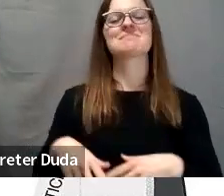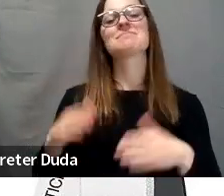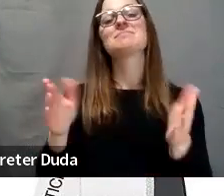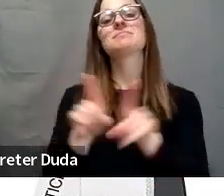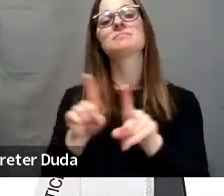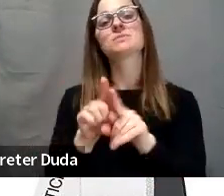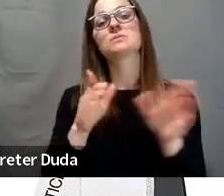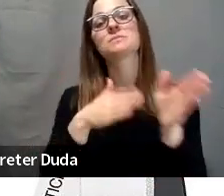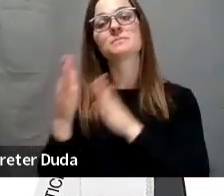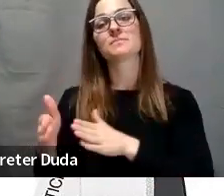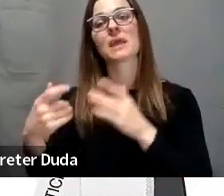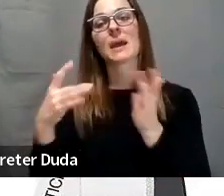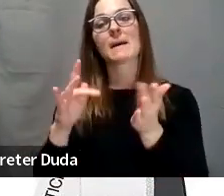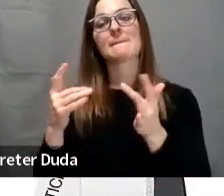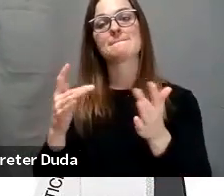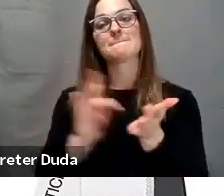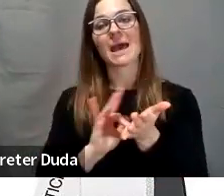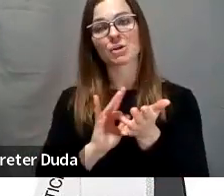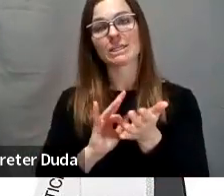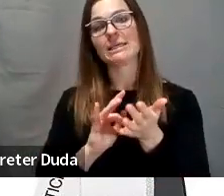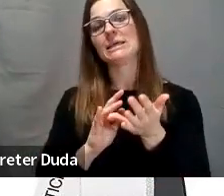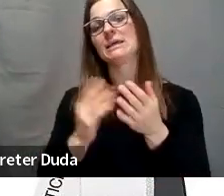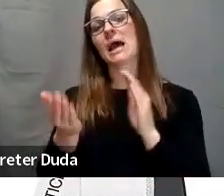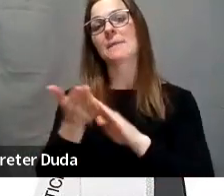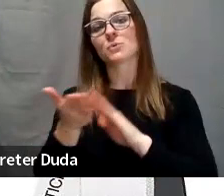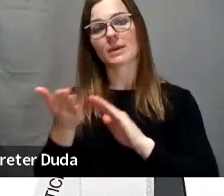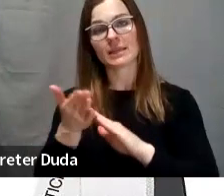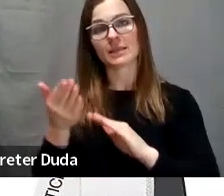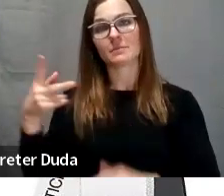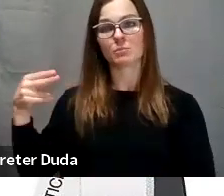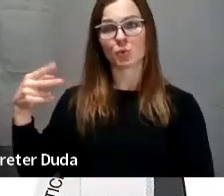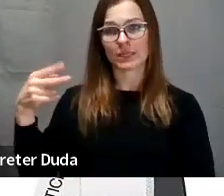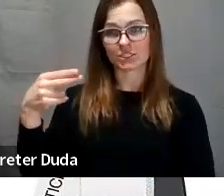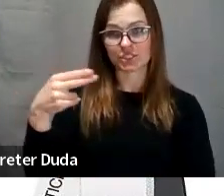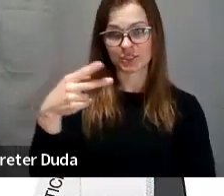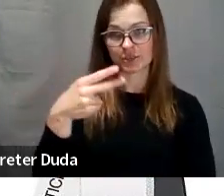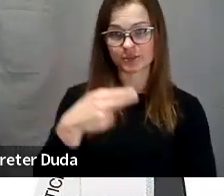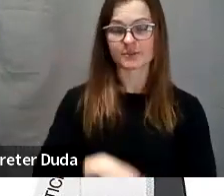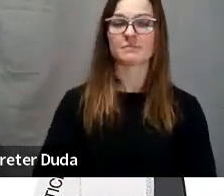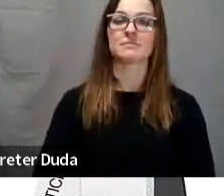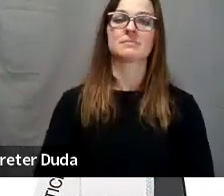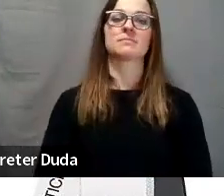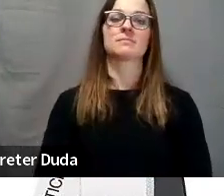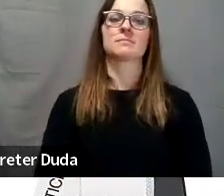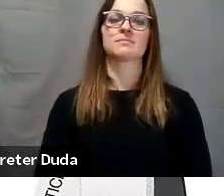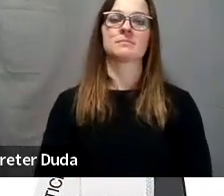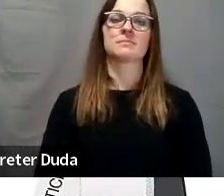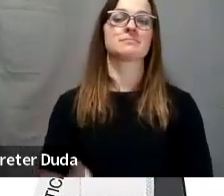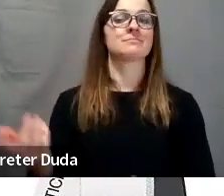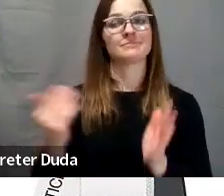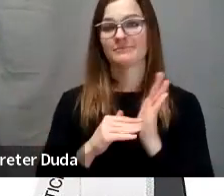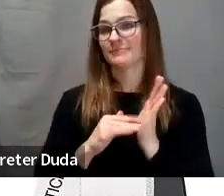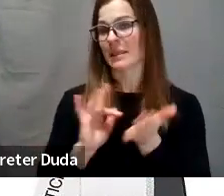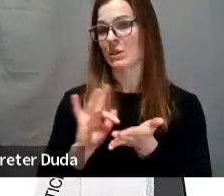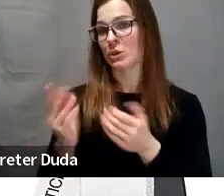operated pair of pruning shears. So again, this is battery